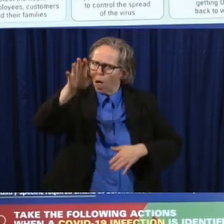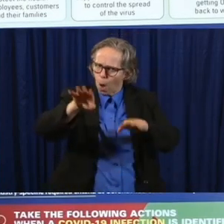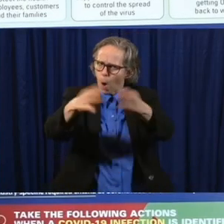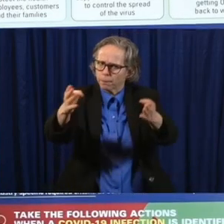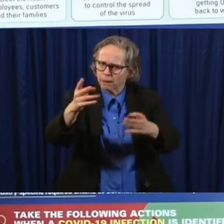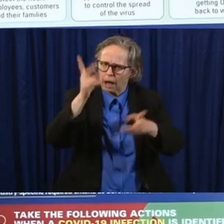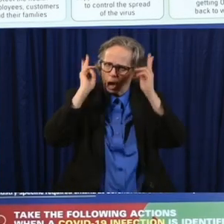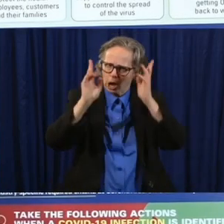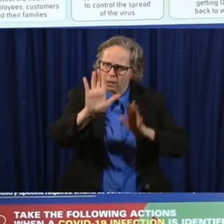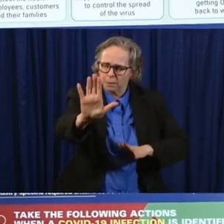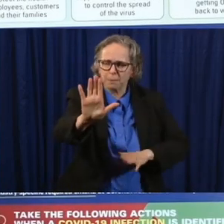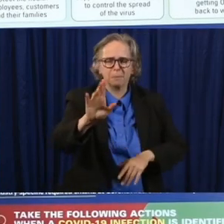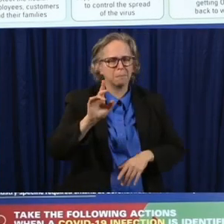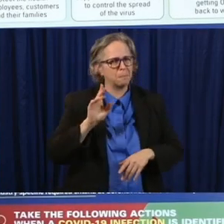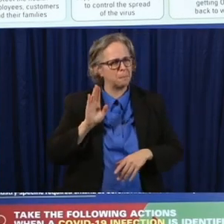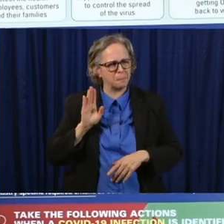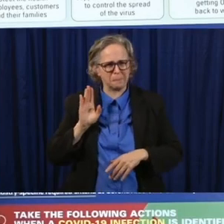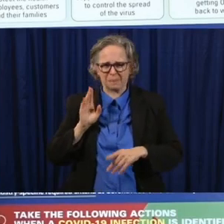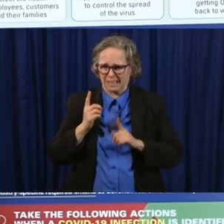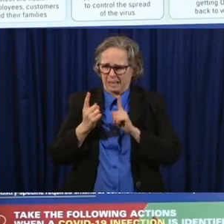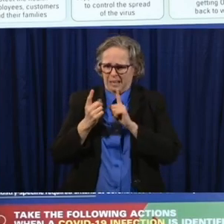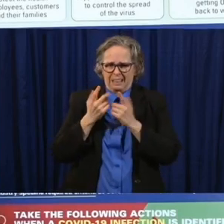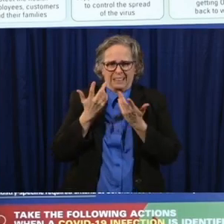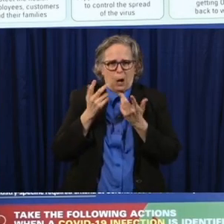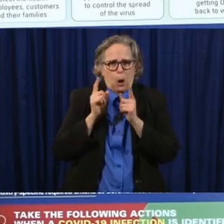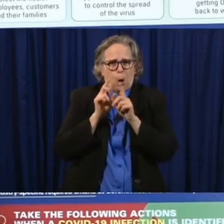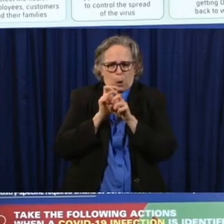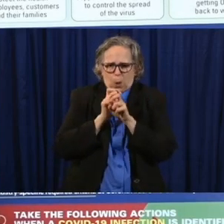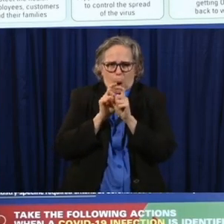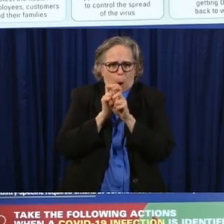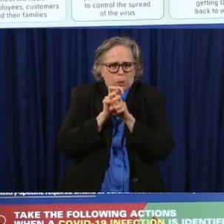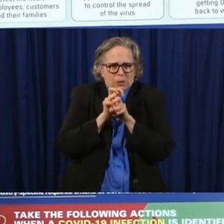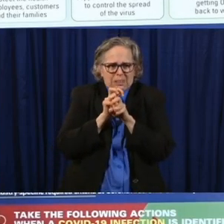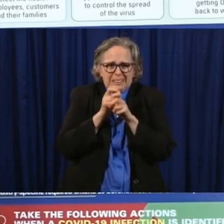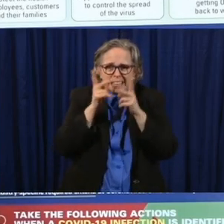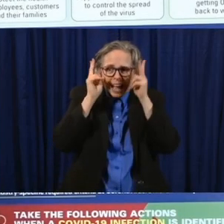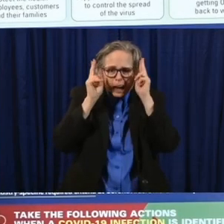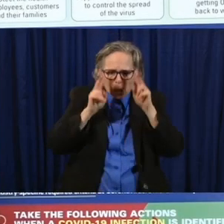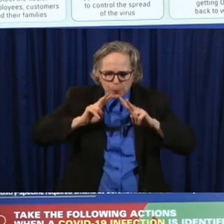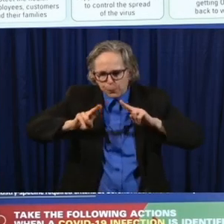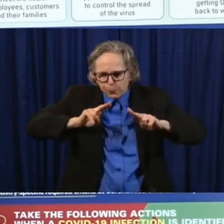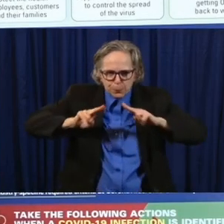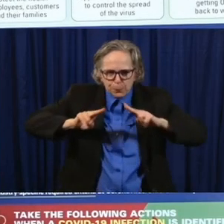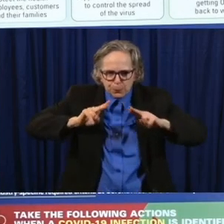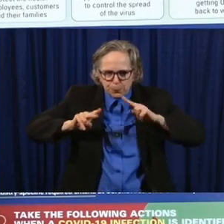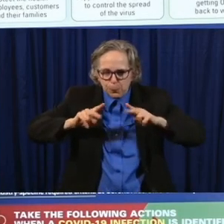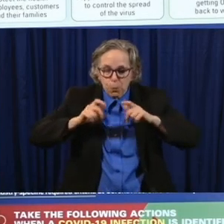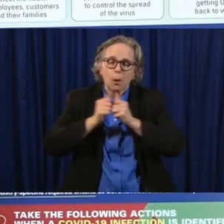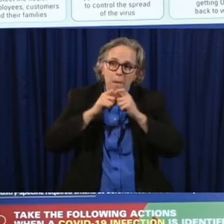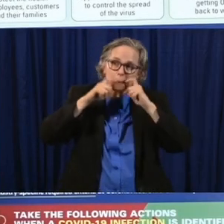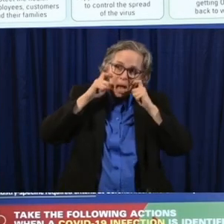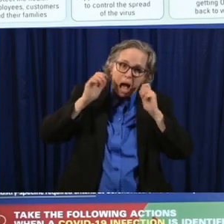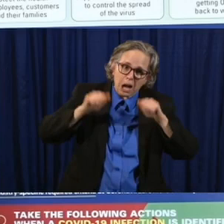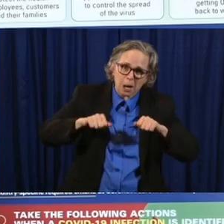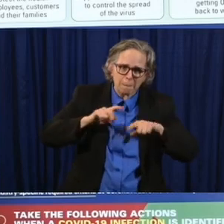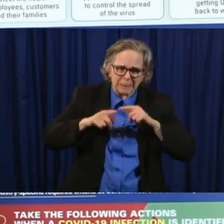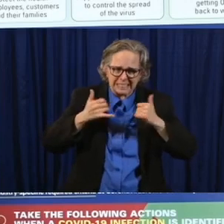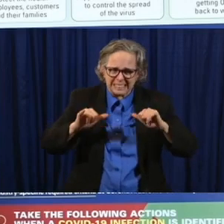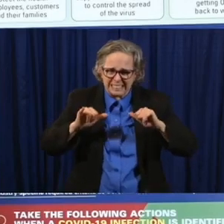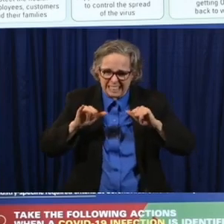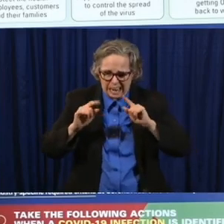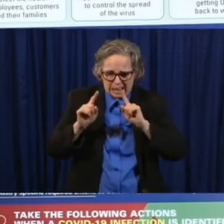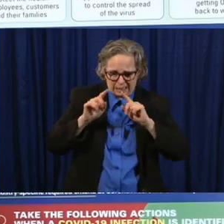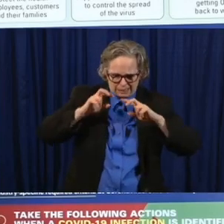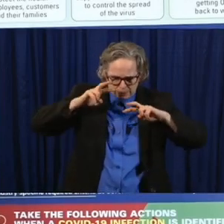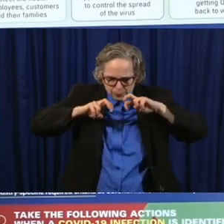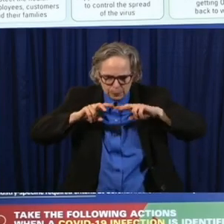again, you're talking about very, very close contact with two people. Even if they have a mask, even both have masks, it's still very close